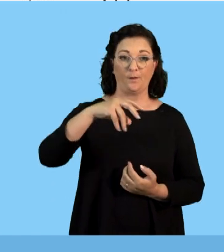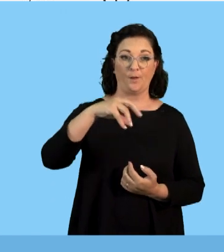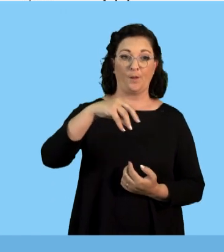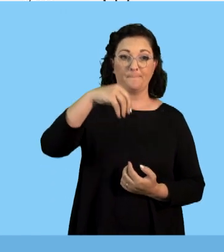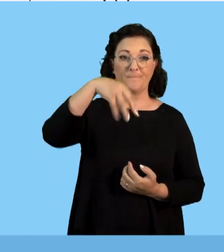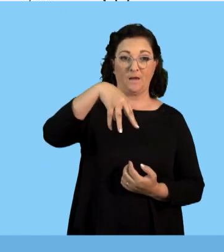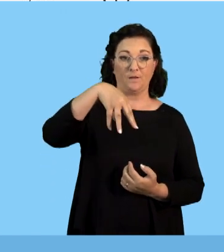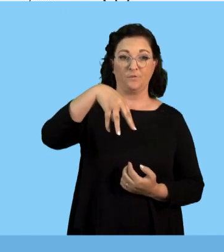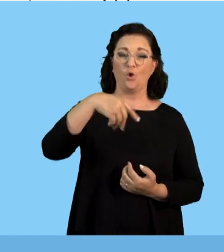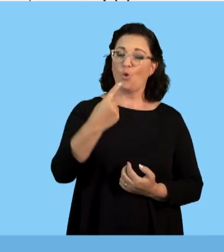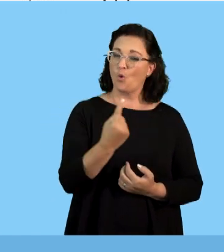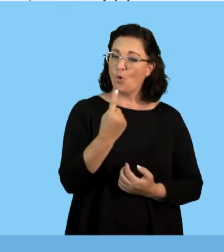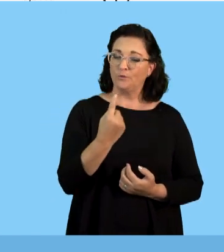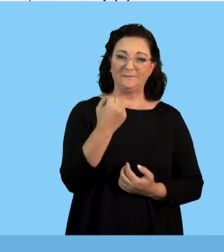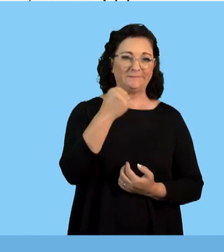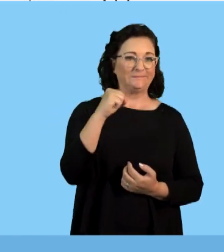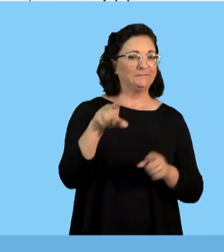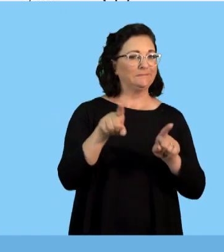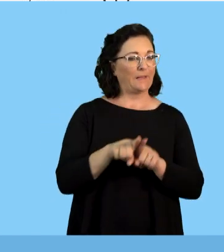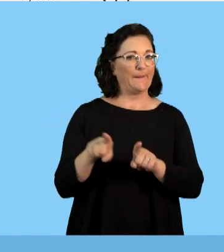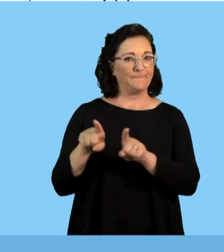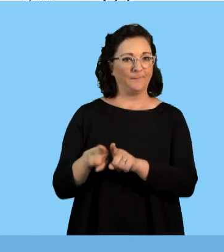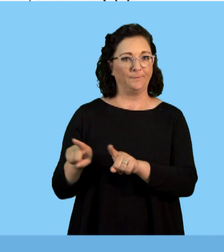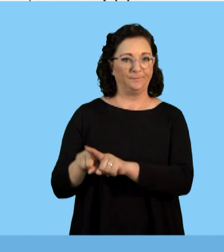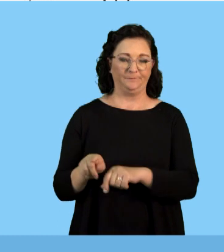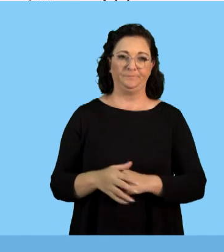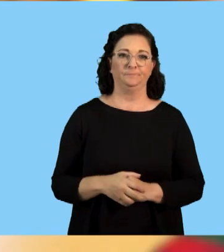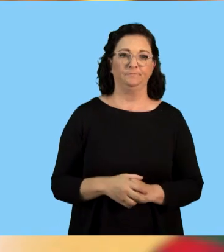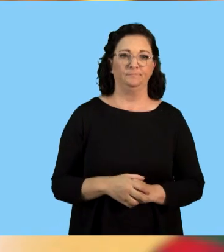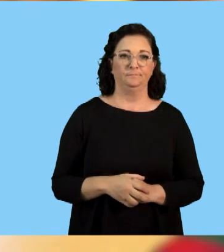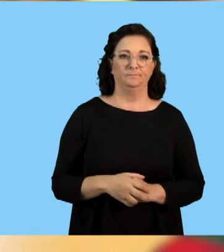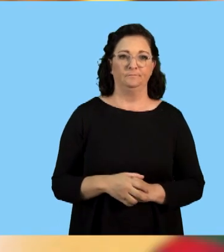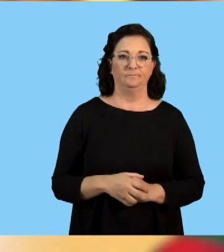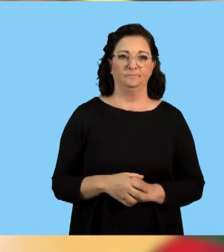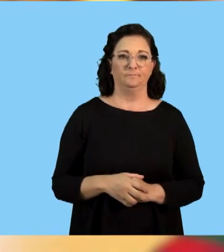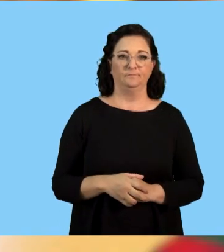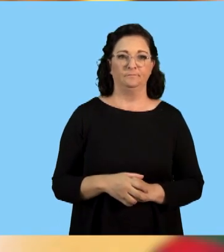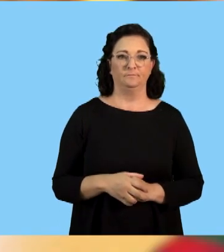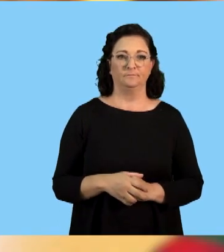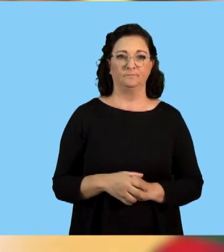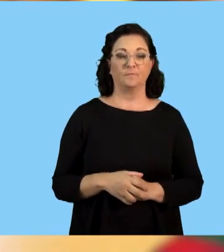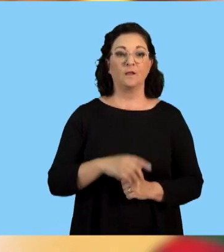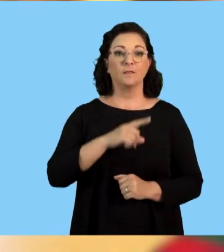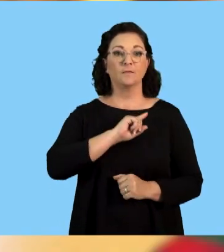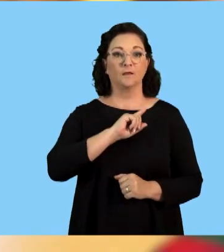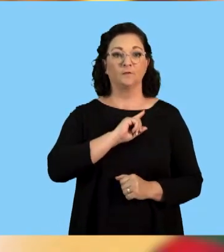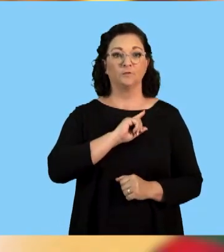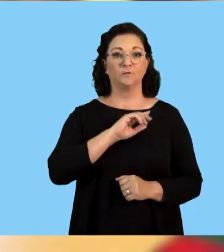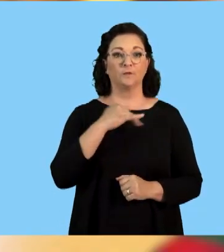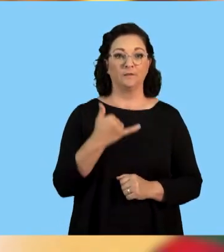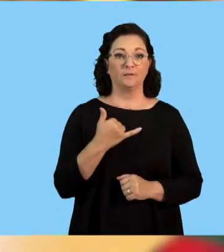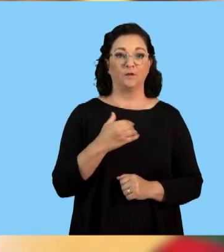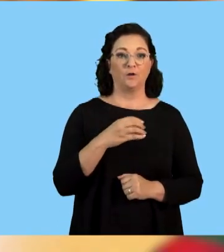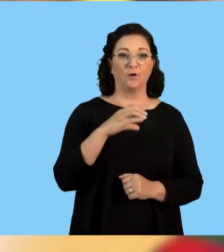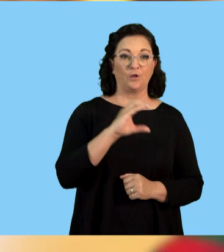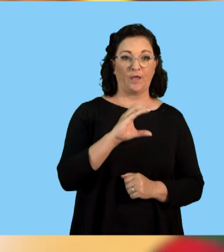the light bulbs, they all have the same resistance. So each of these light bulbs will have the same resistance, and that would